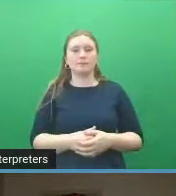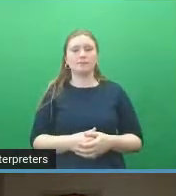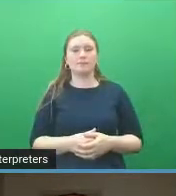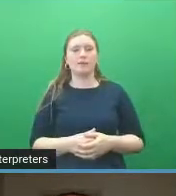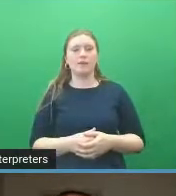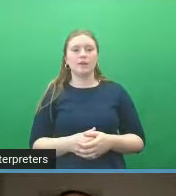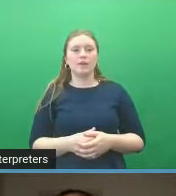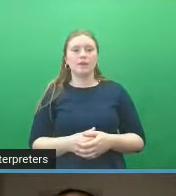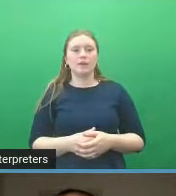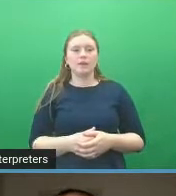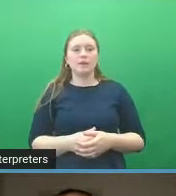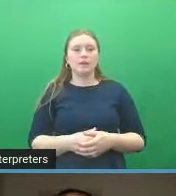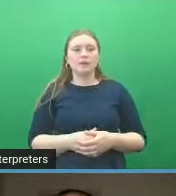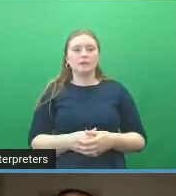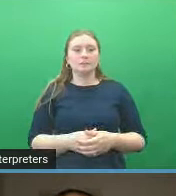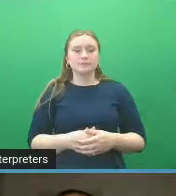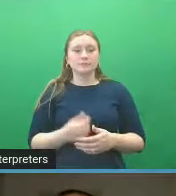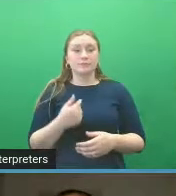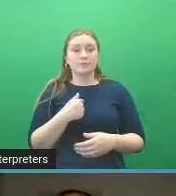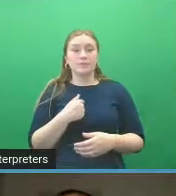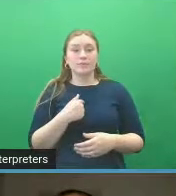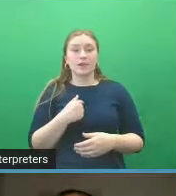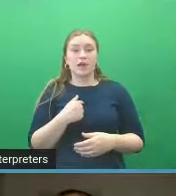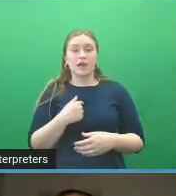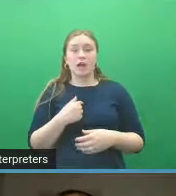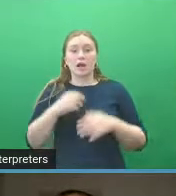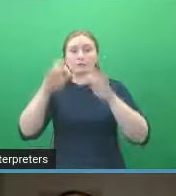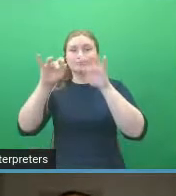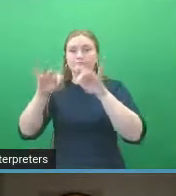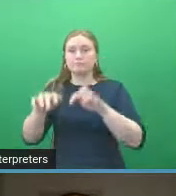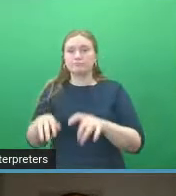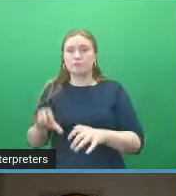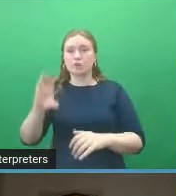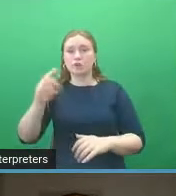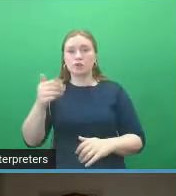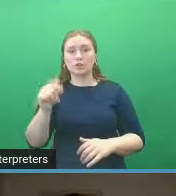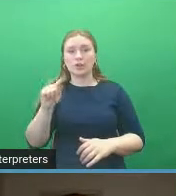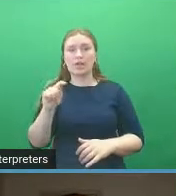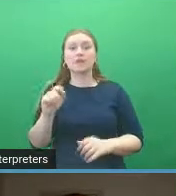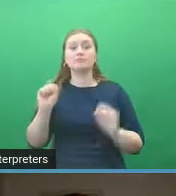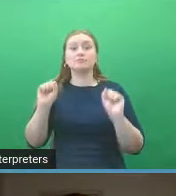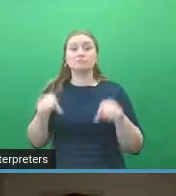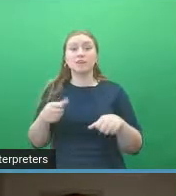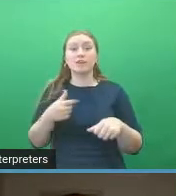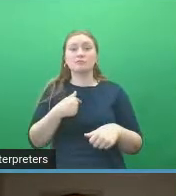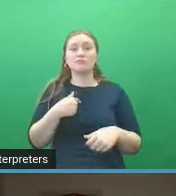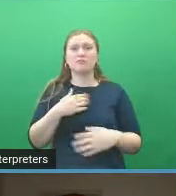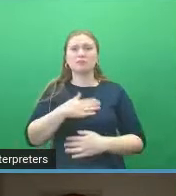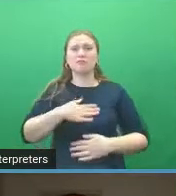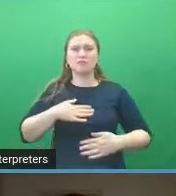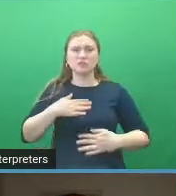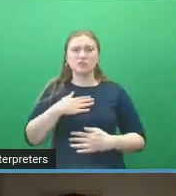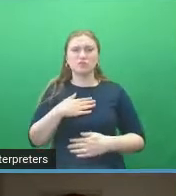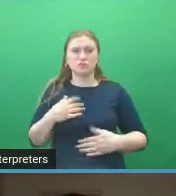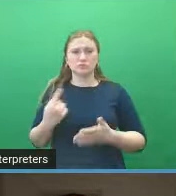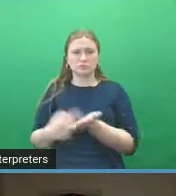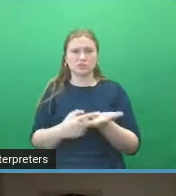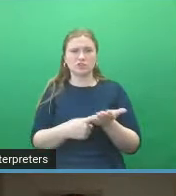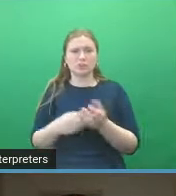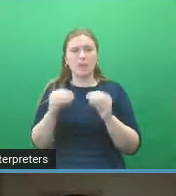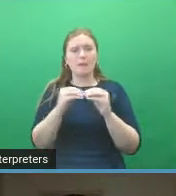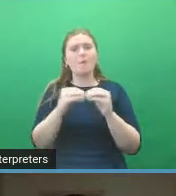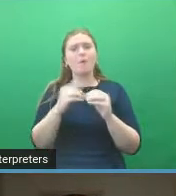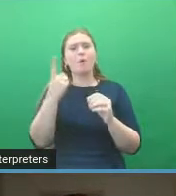Also, being able to interact with everyone via messaging system during and after sessions gives the ability to carry on conversations with more than one person